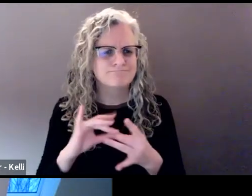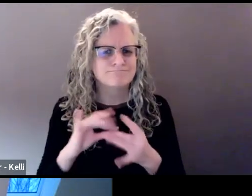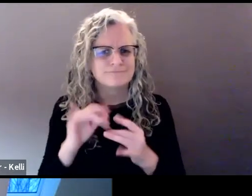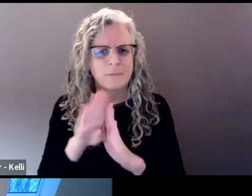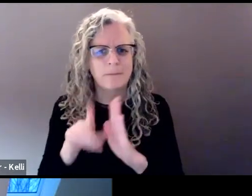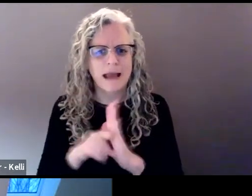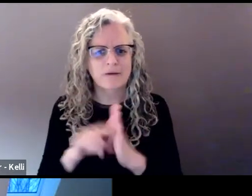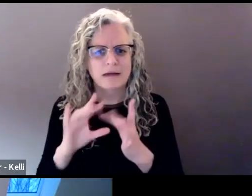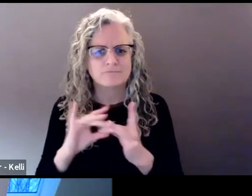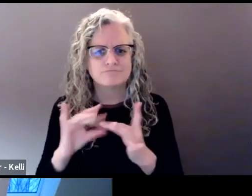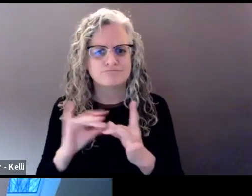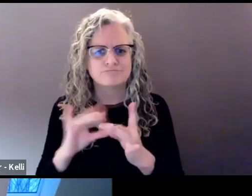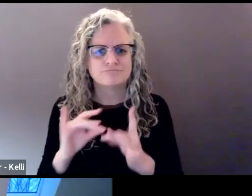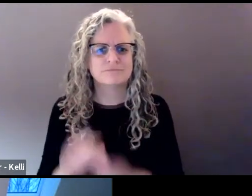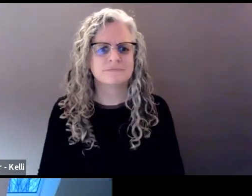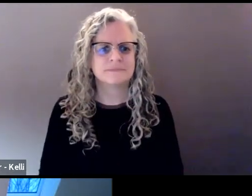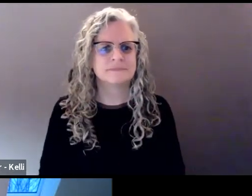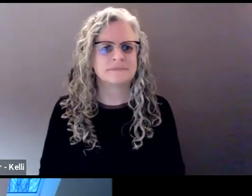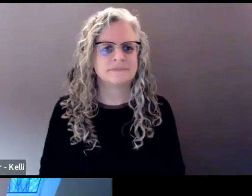we have not seen it.